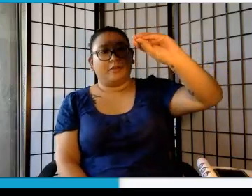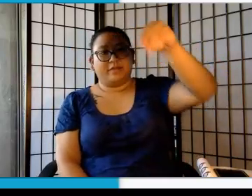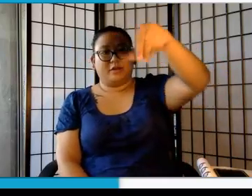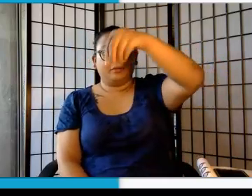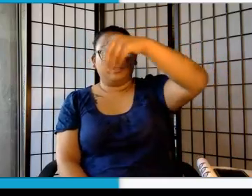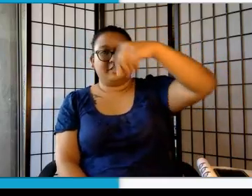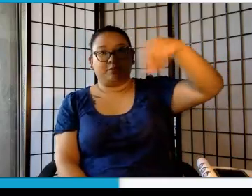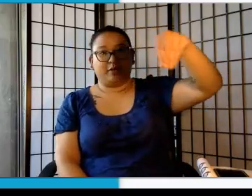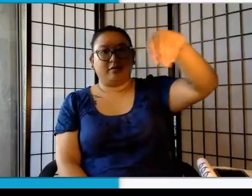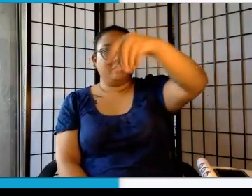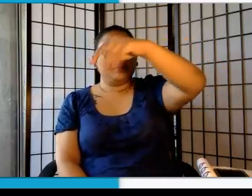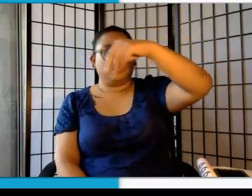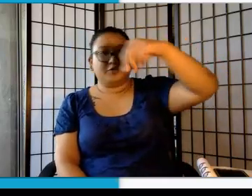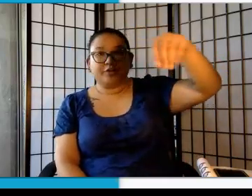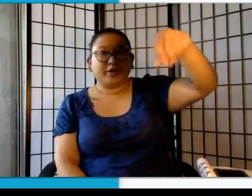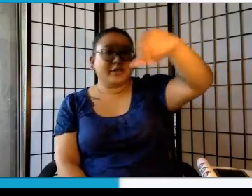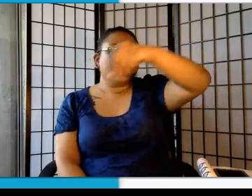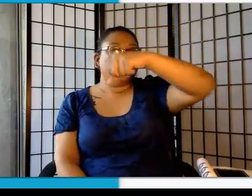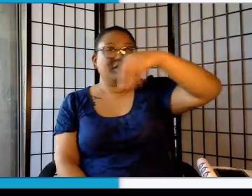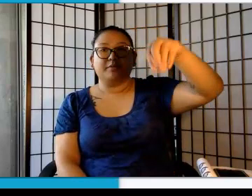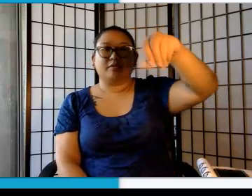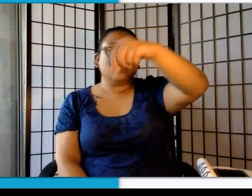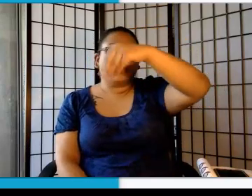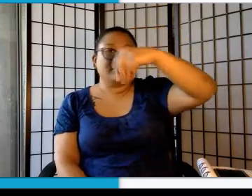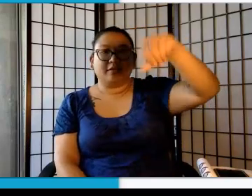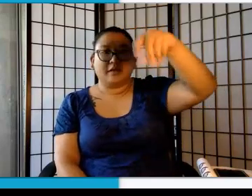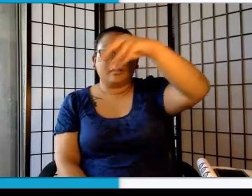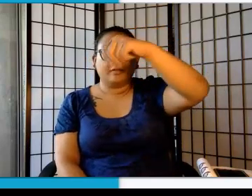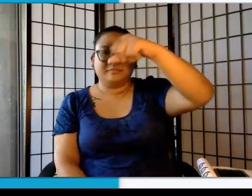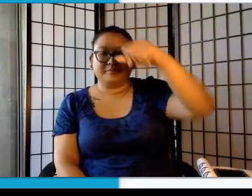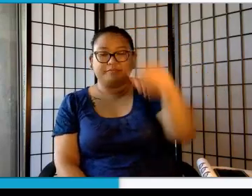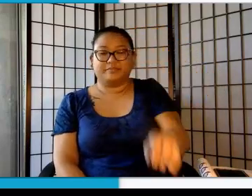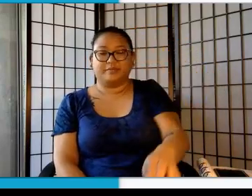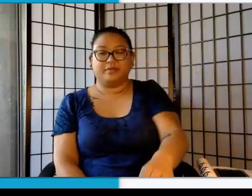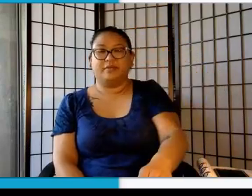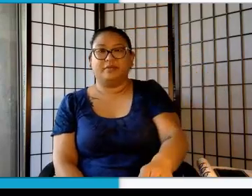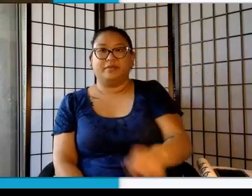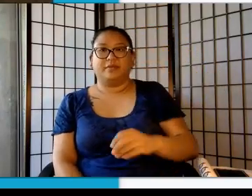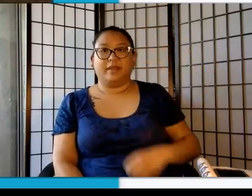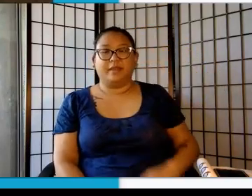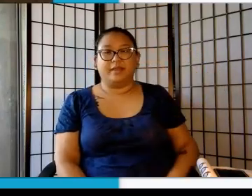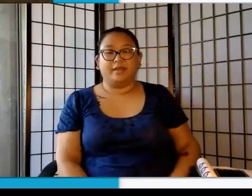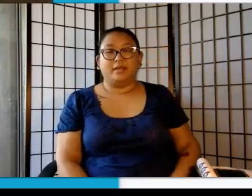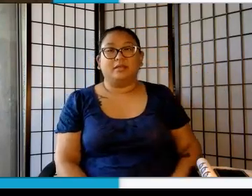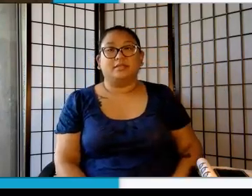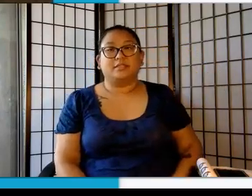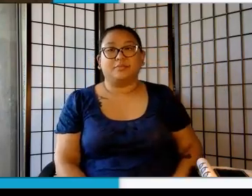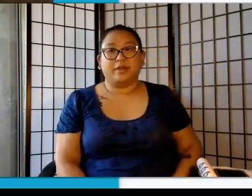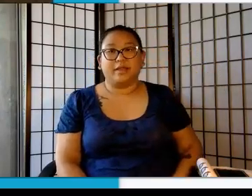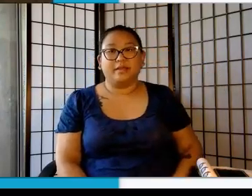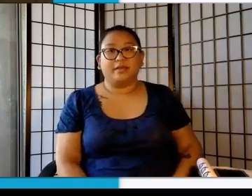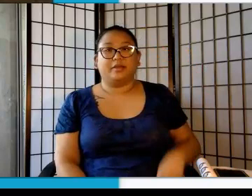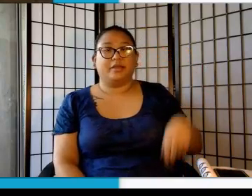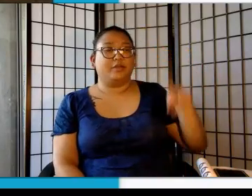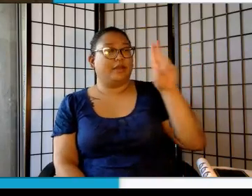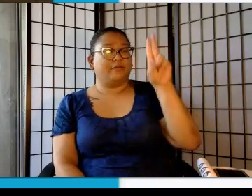Your modified O, to sprinkle, sprinkle sugar, sprinkle salt in there, okay. To